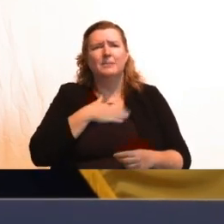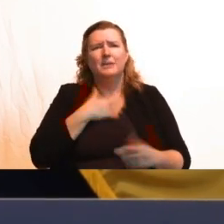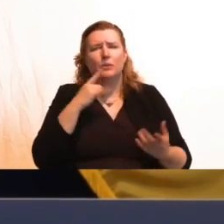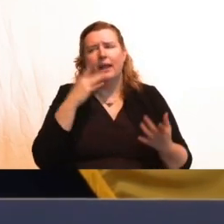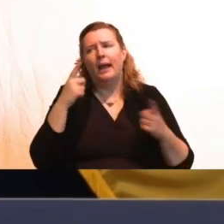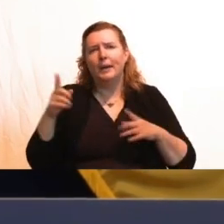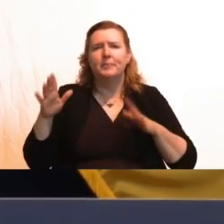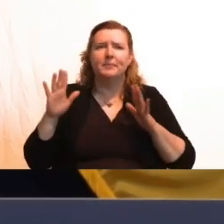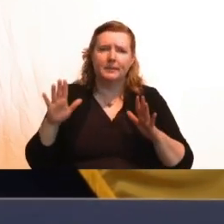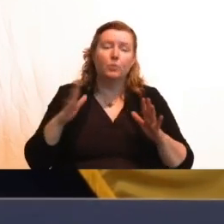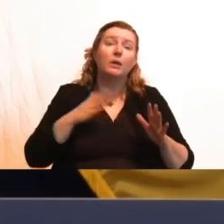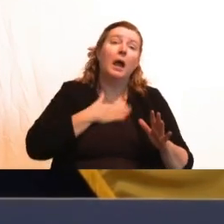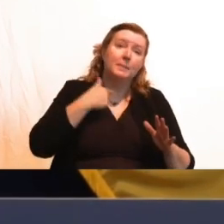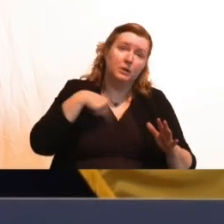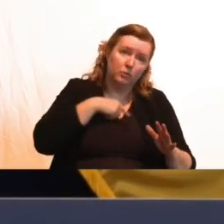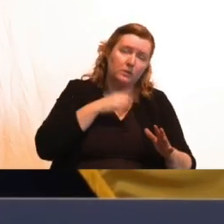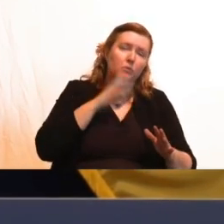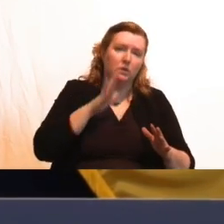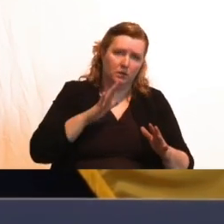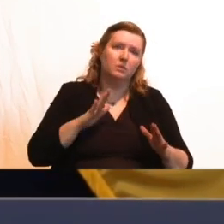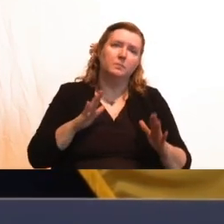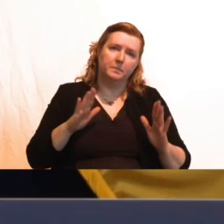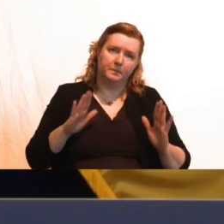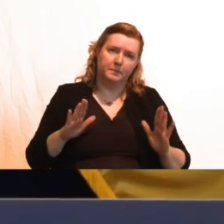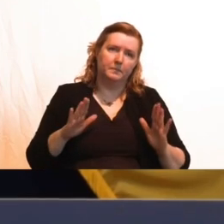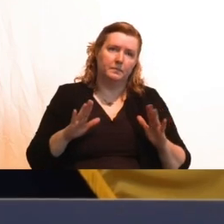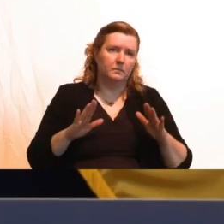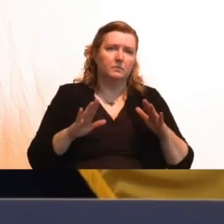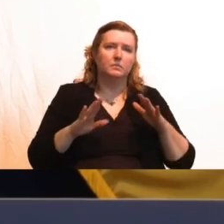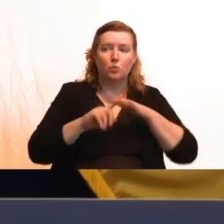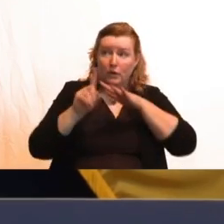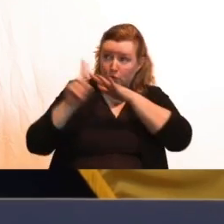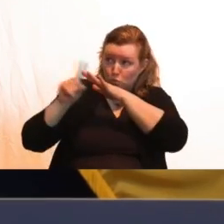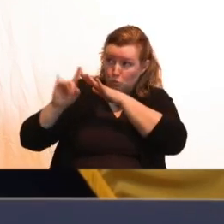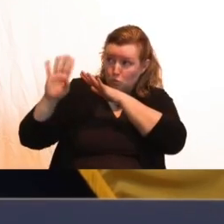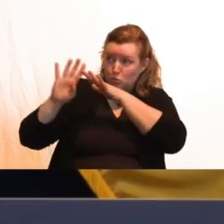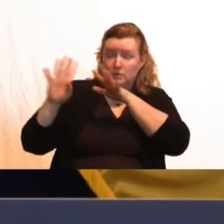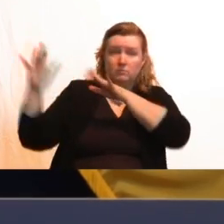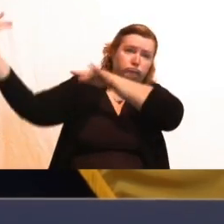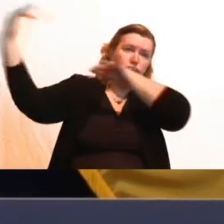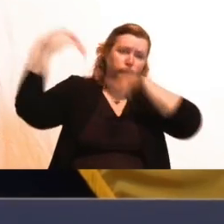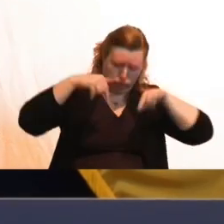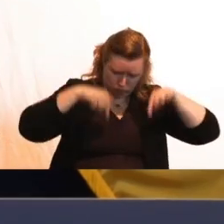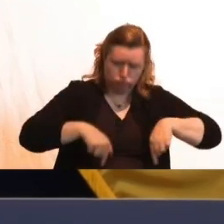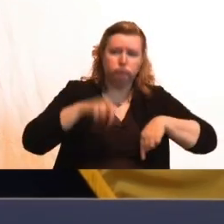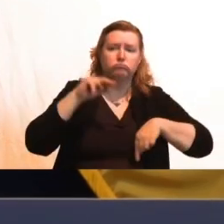with that. For instance, Judy and her team played an enormously important role with the Afghan refugees.